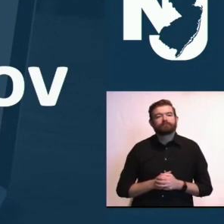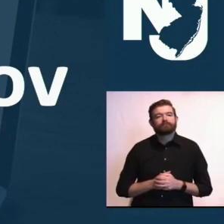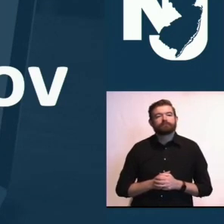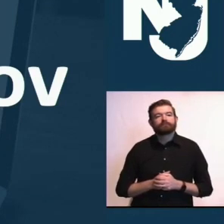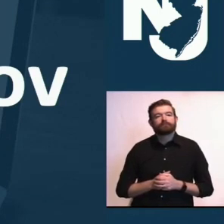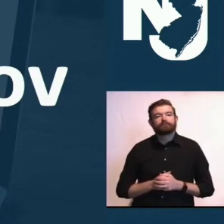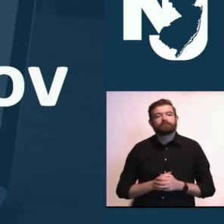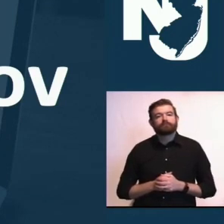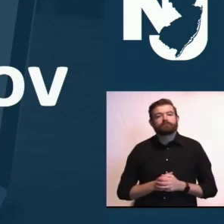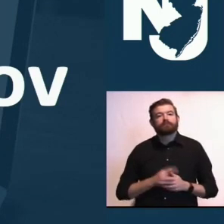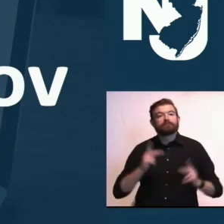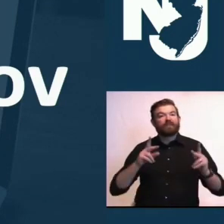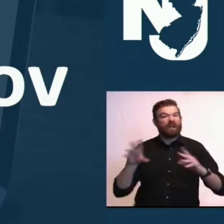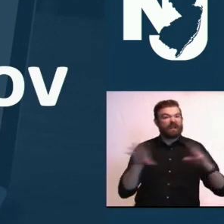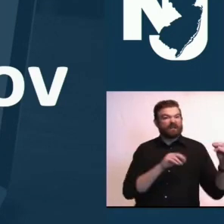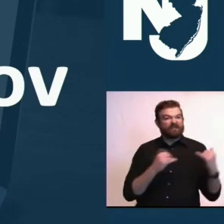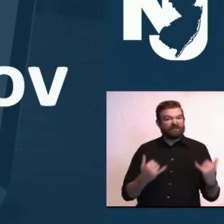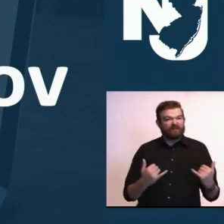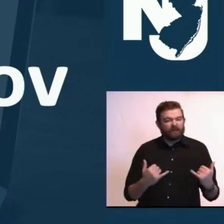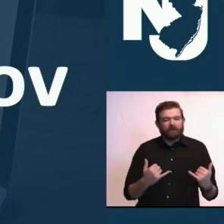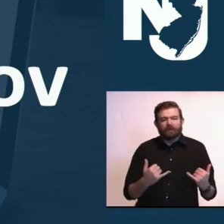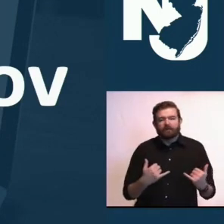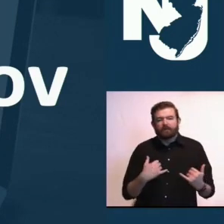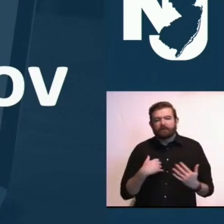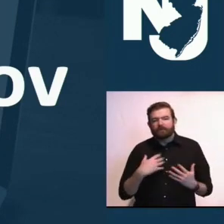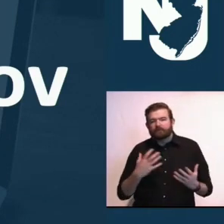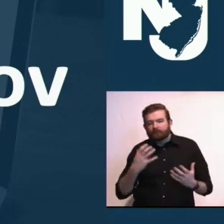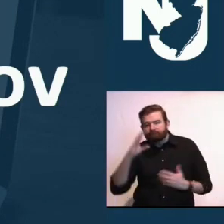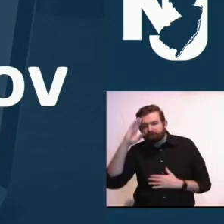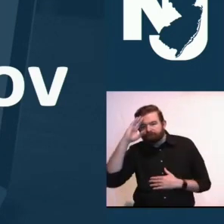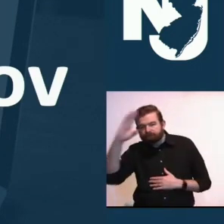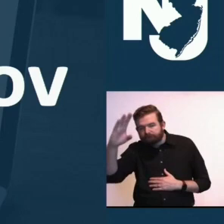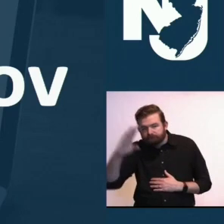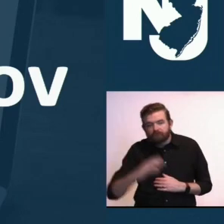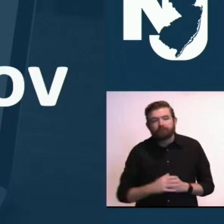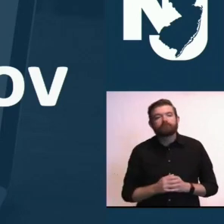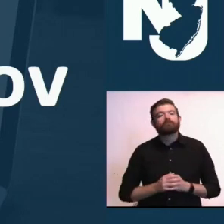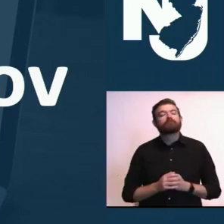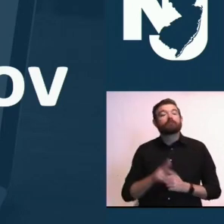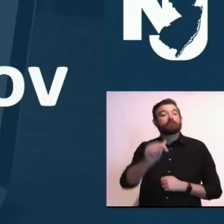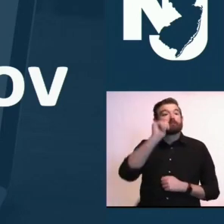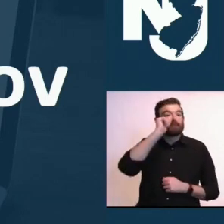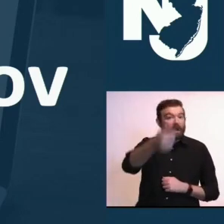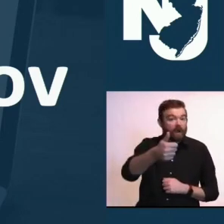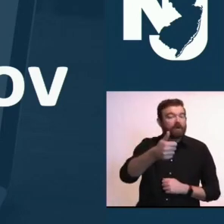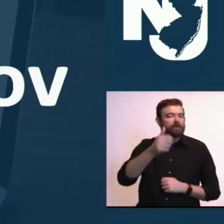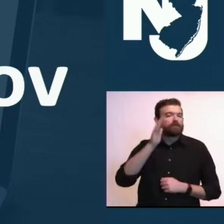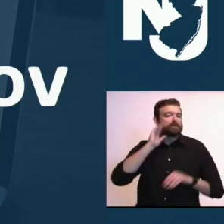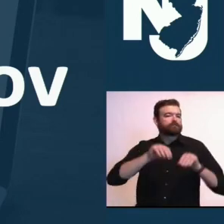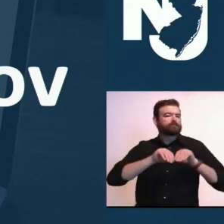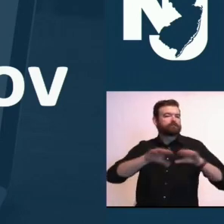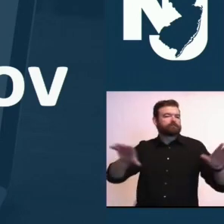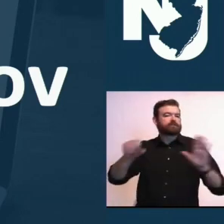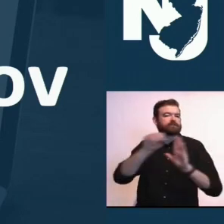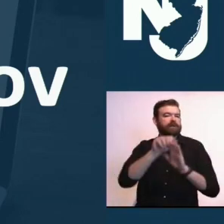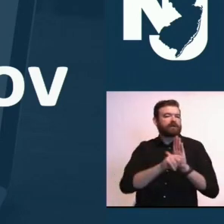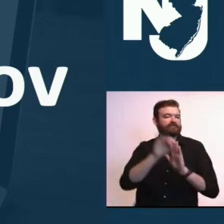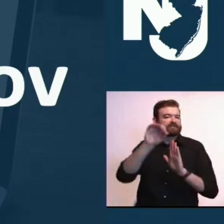First up, tomorrow afternoon, I will release my State of the State address. Despite the pandemic's efforts to knock us down